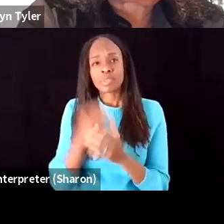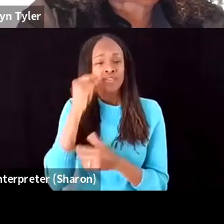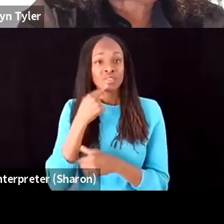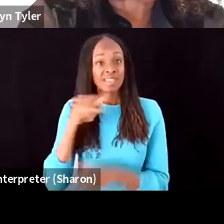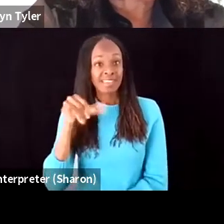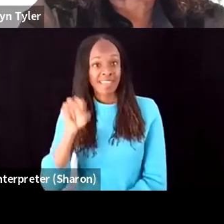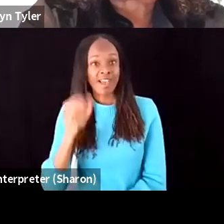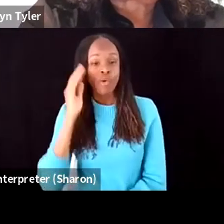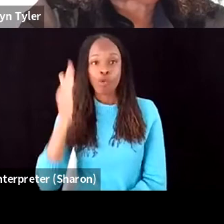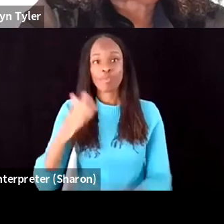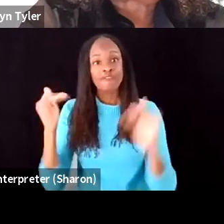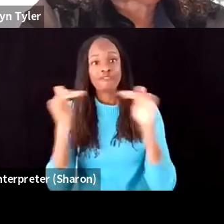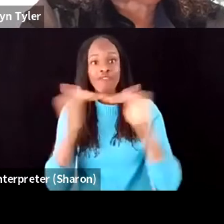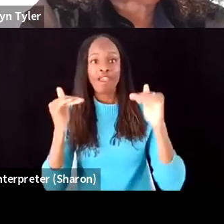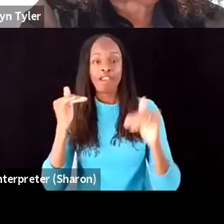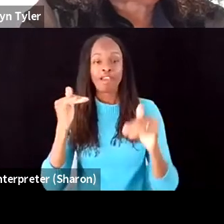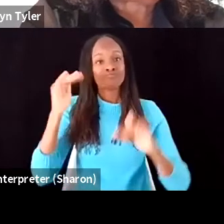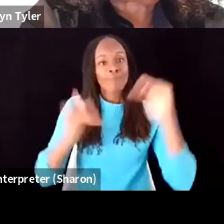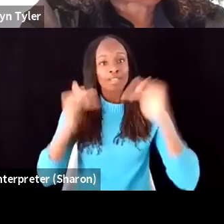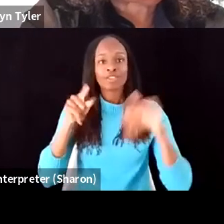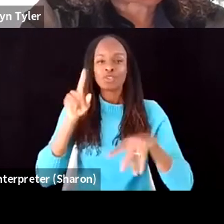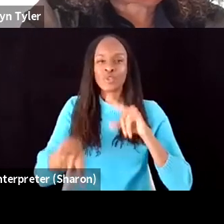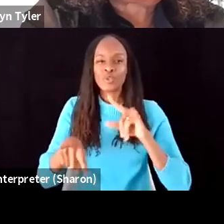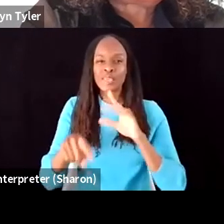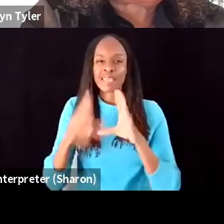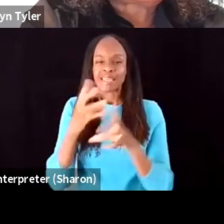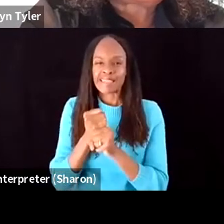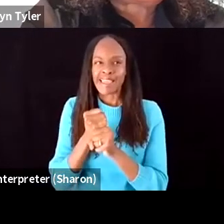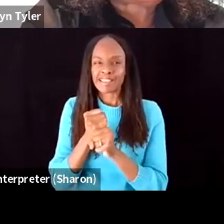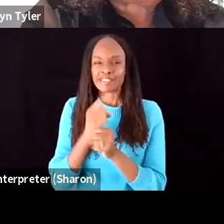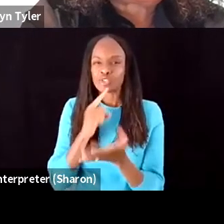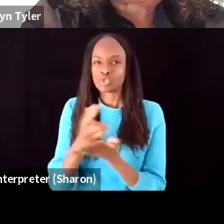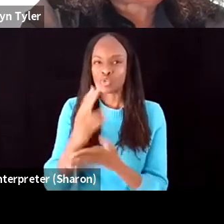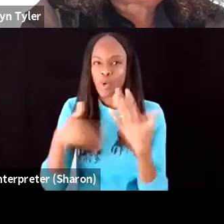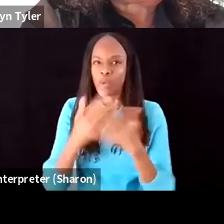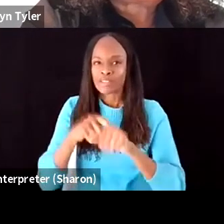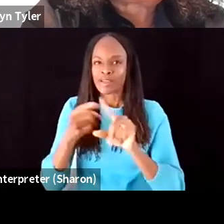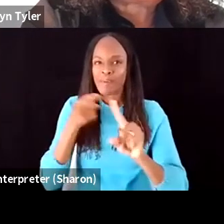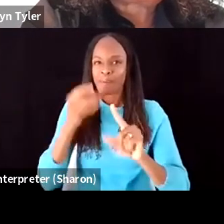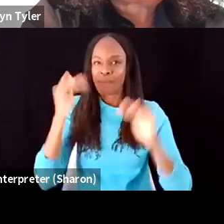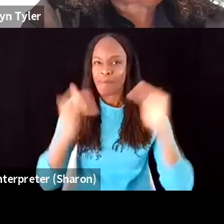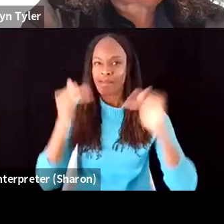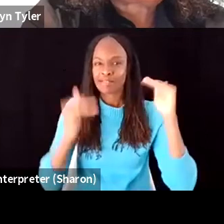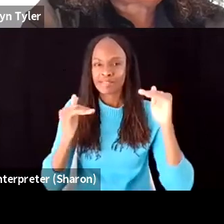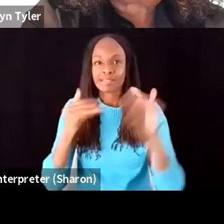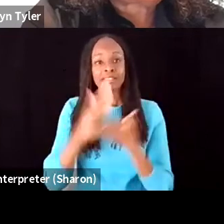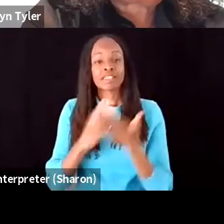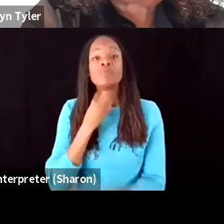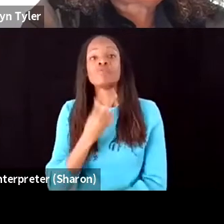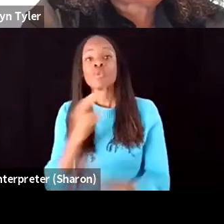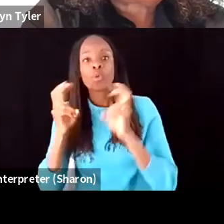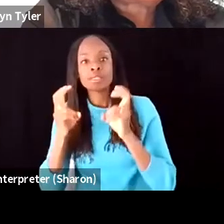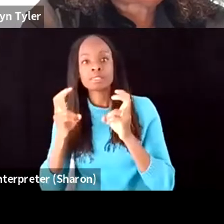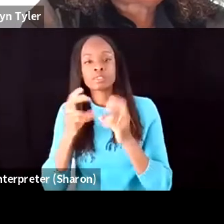be fair and balanced. I don't think you can always get to truth being balanced, right? I think some voices matter more